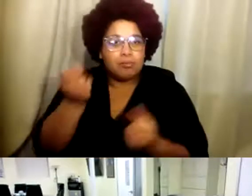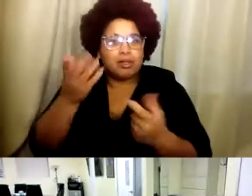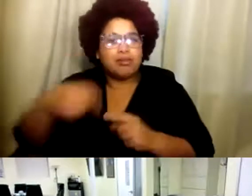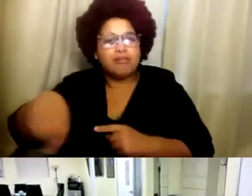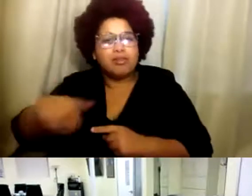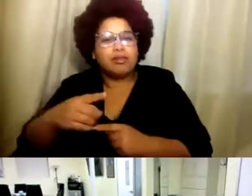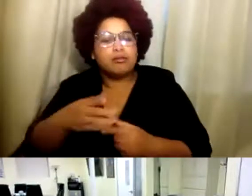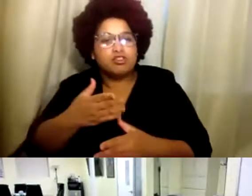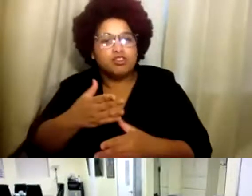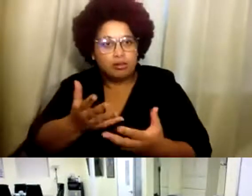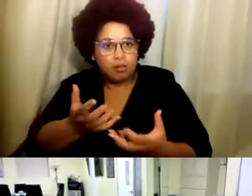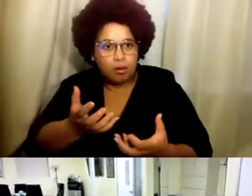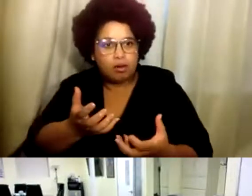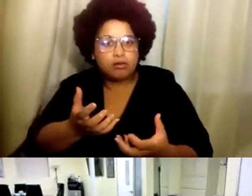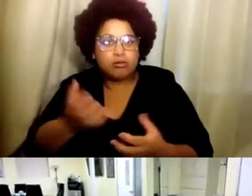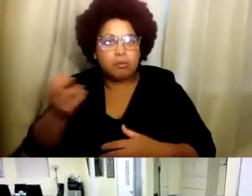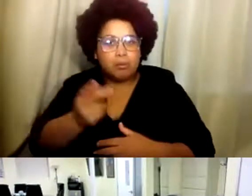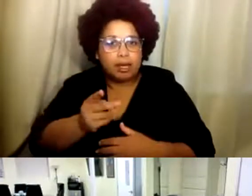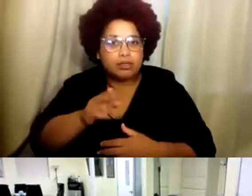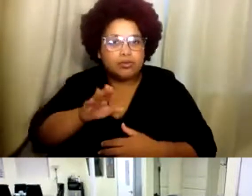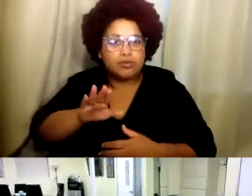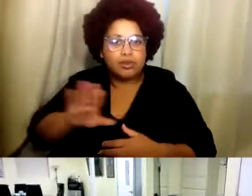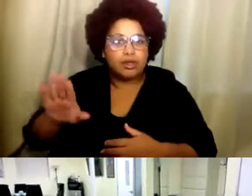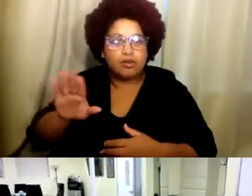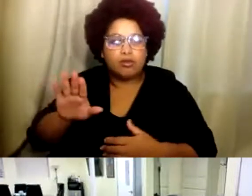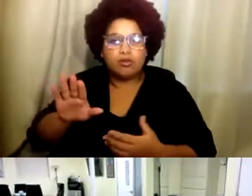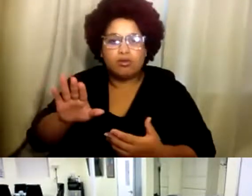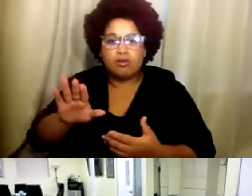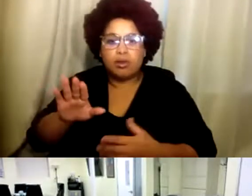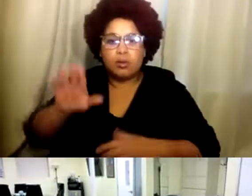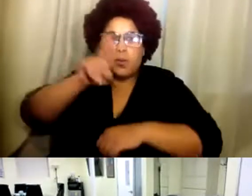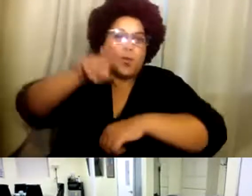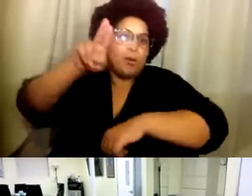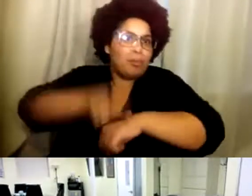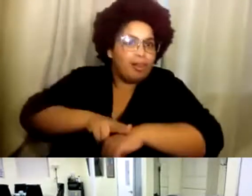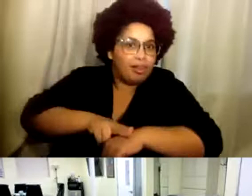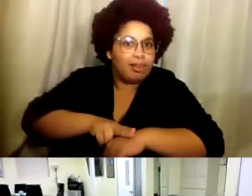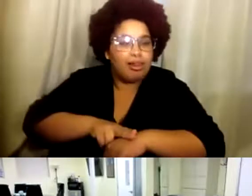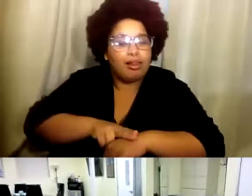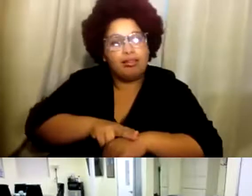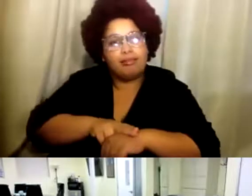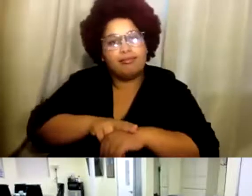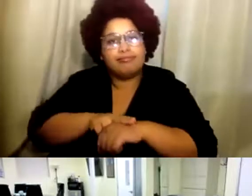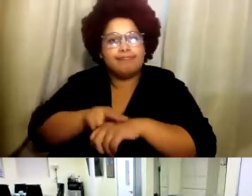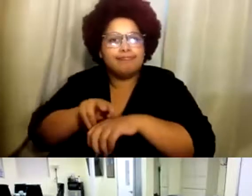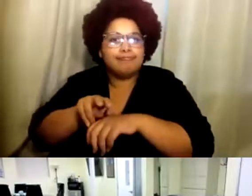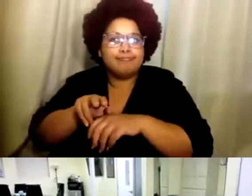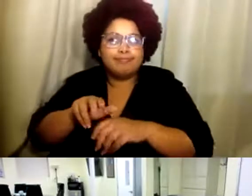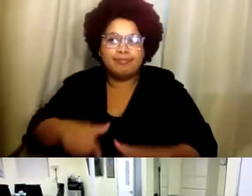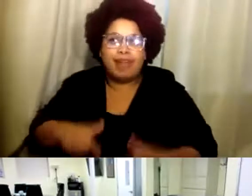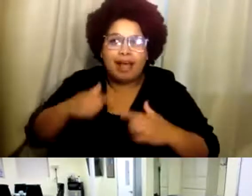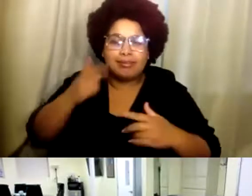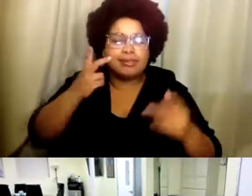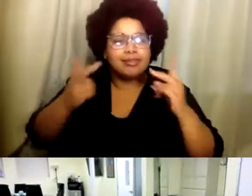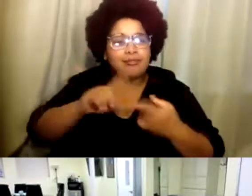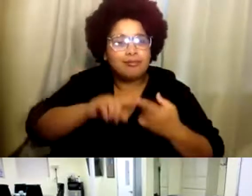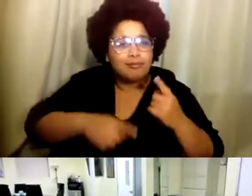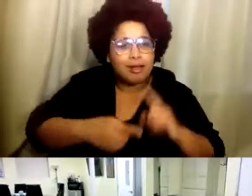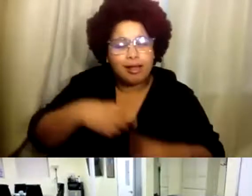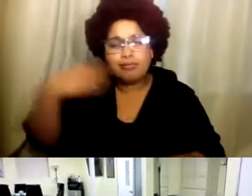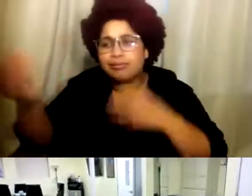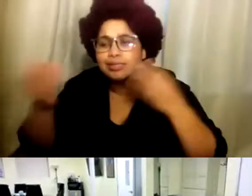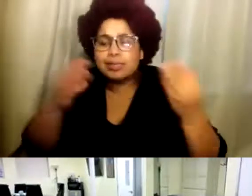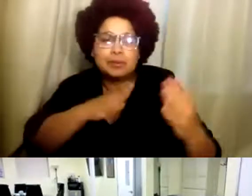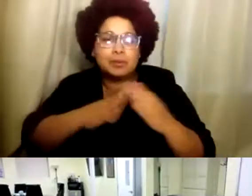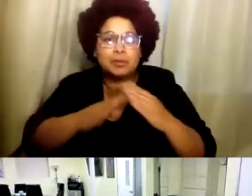share that they want to go back to their, if you want to call it their normal way of life, seeing their friends and being out in the community, which